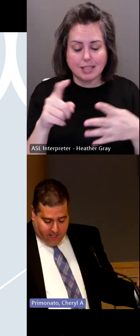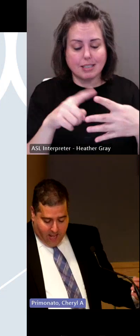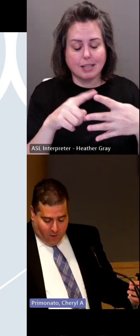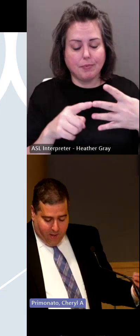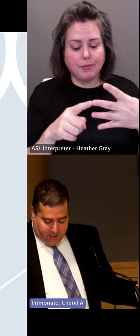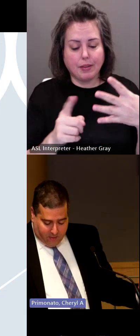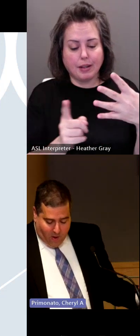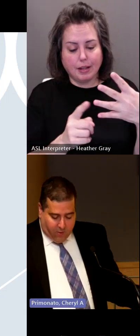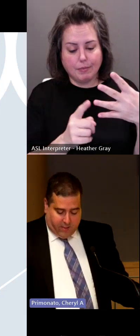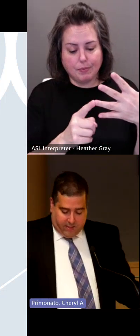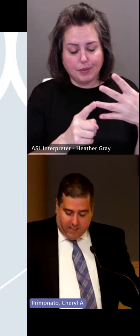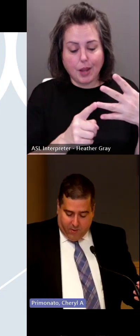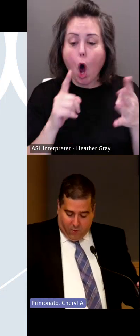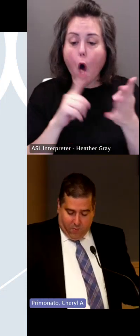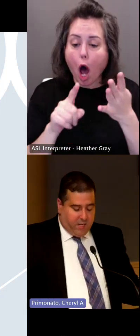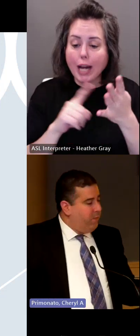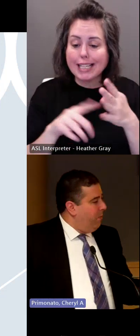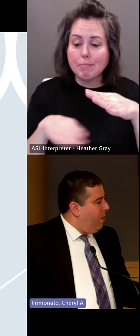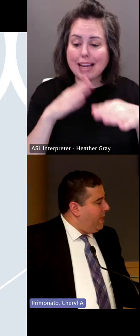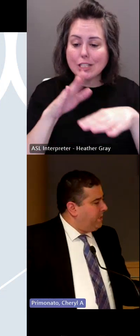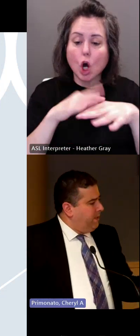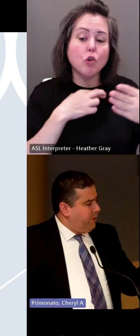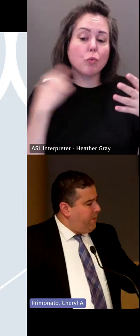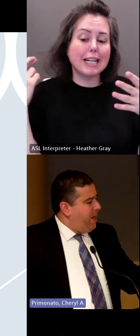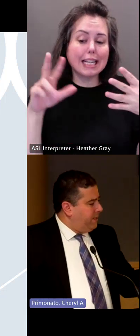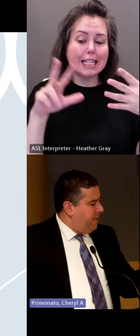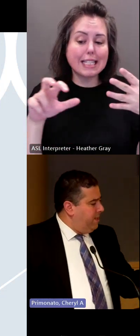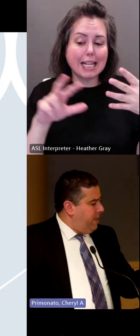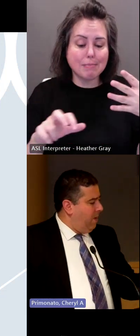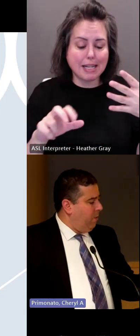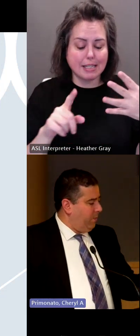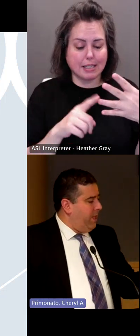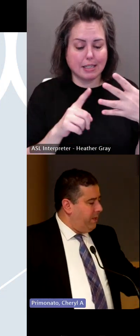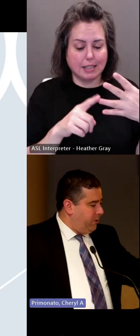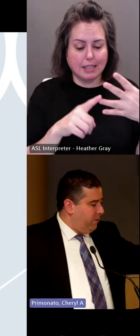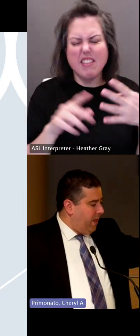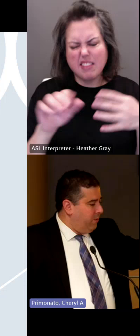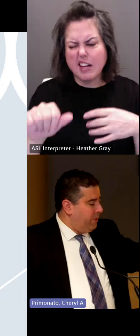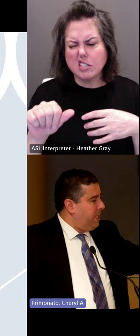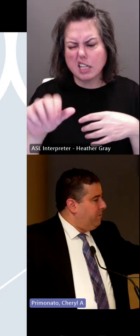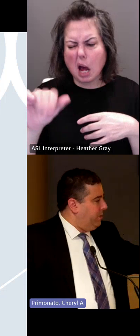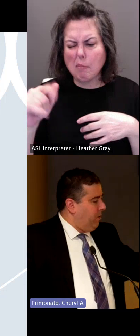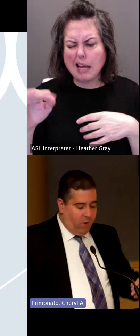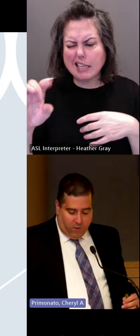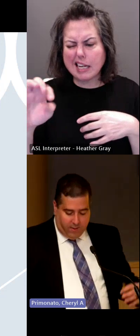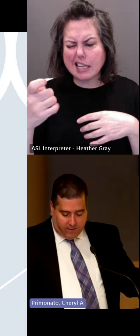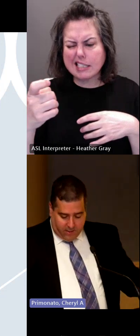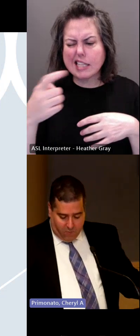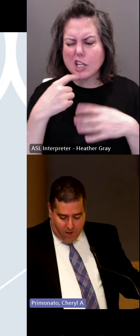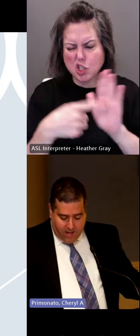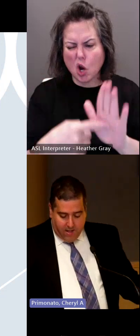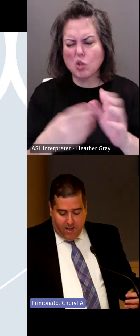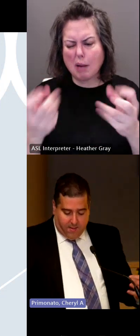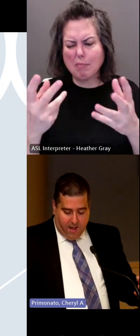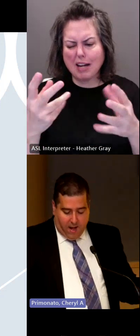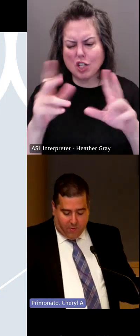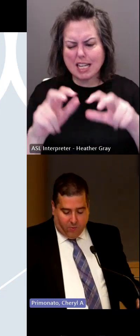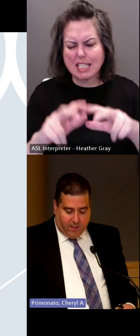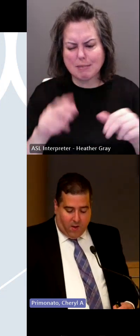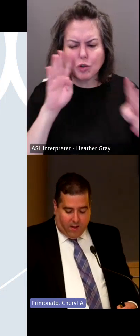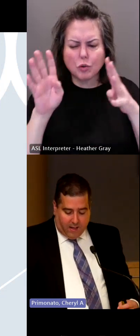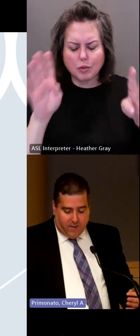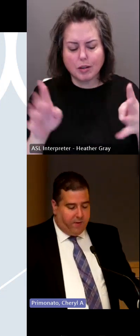Other audits that are based upon risk assessment or management request, and there's an appendix in the work plan that shows how those assessments are conducted and rated, and